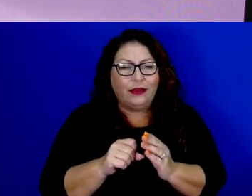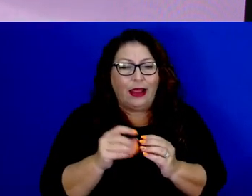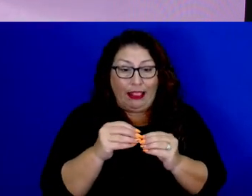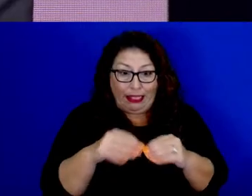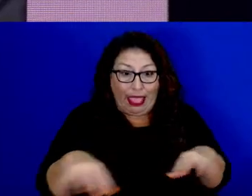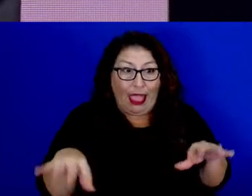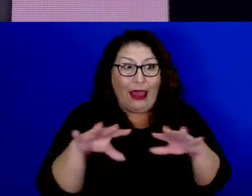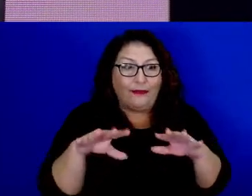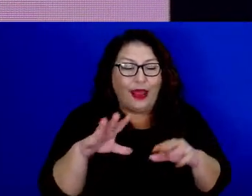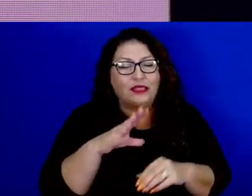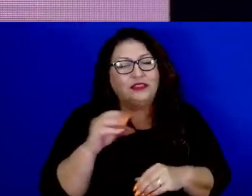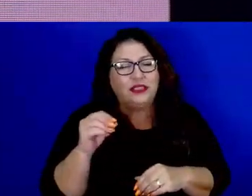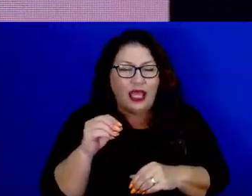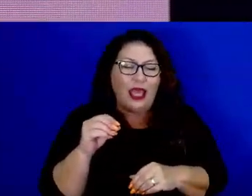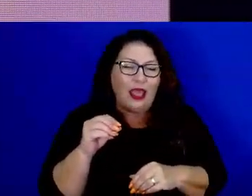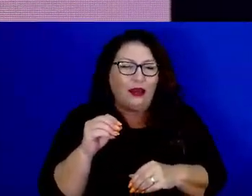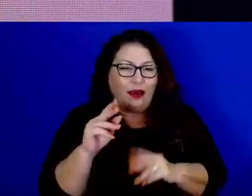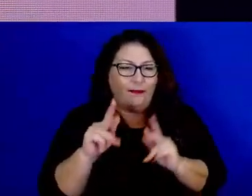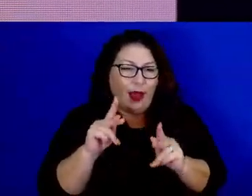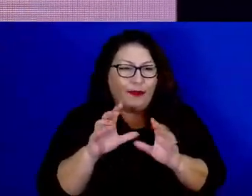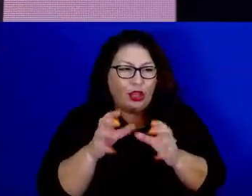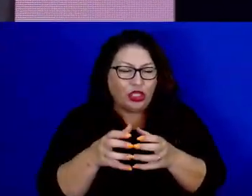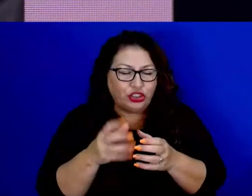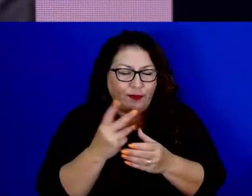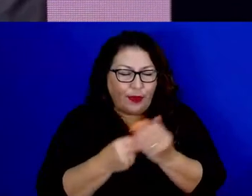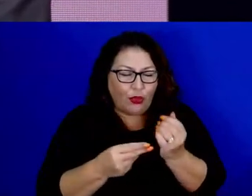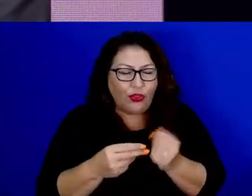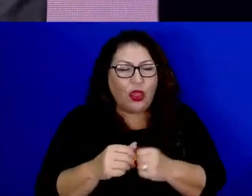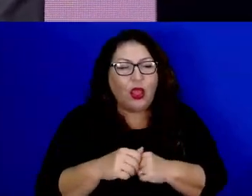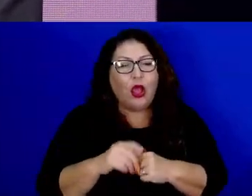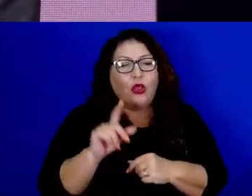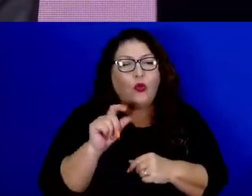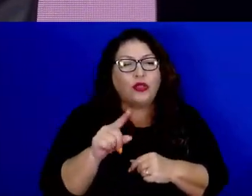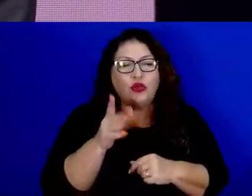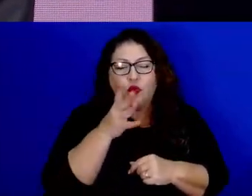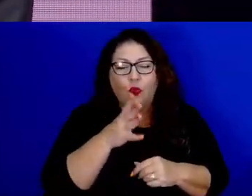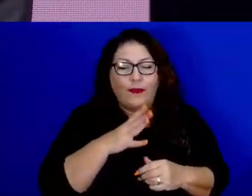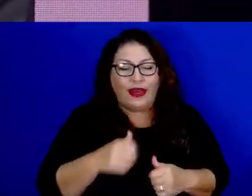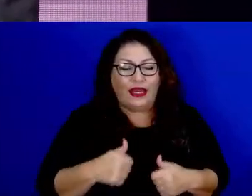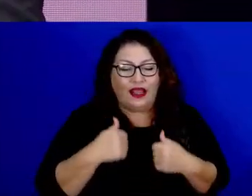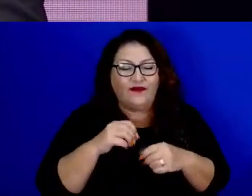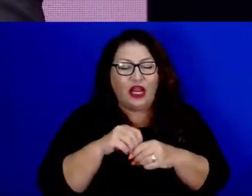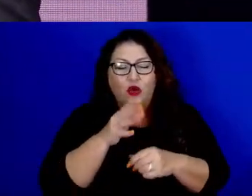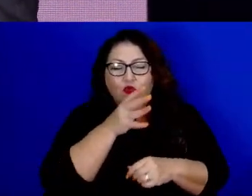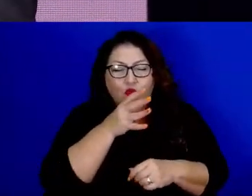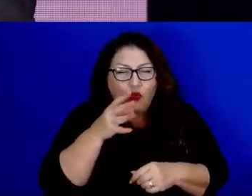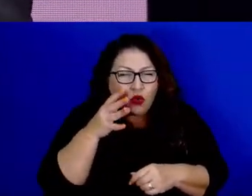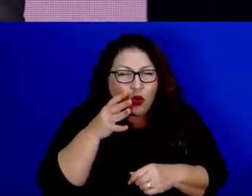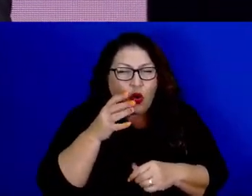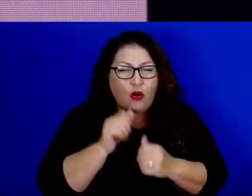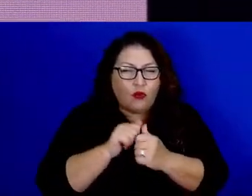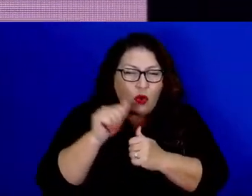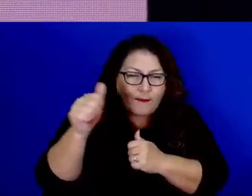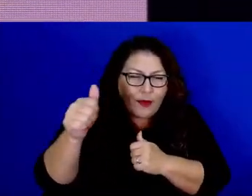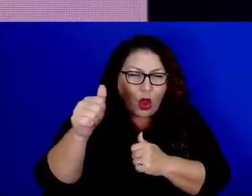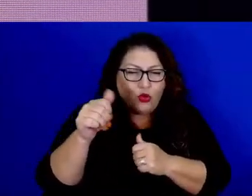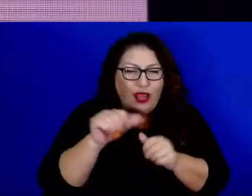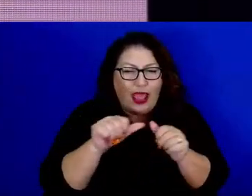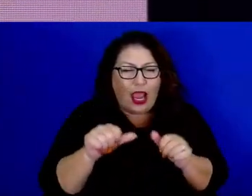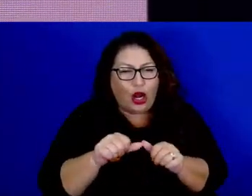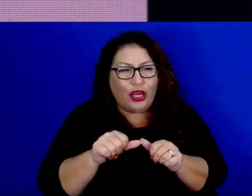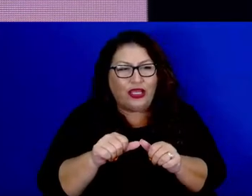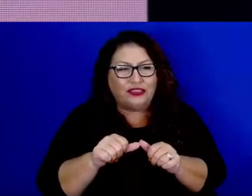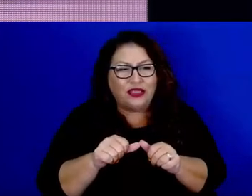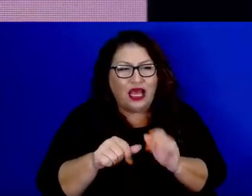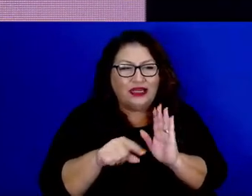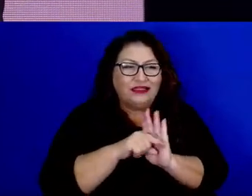in population. The question is, women living in rural or remote areas are disadvantaged, not only in relation